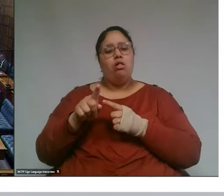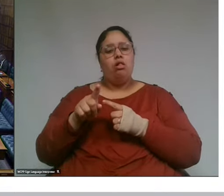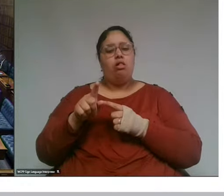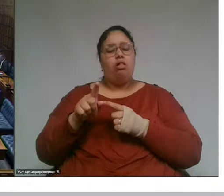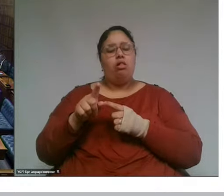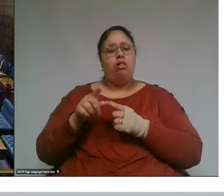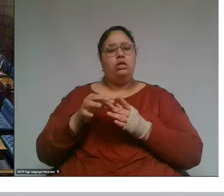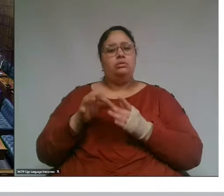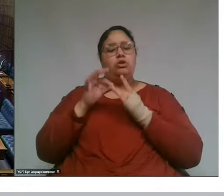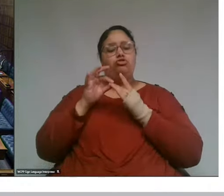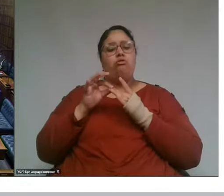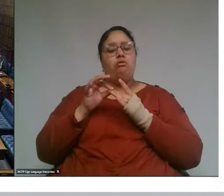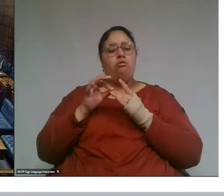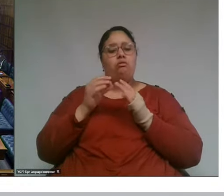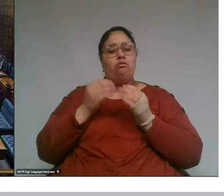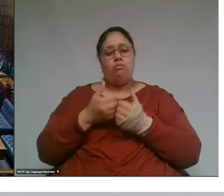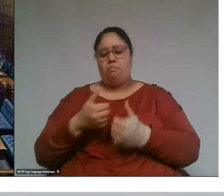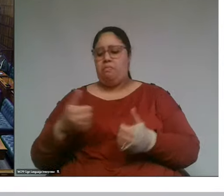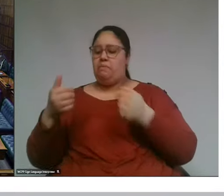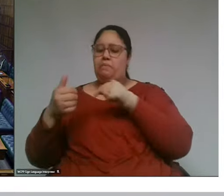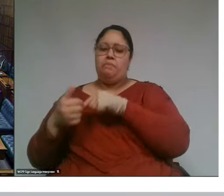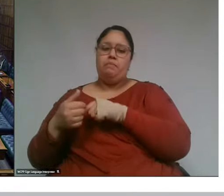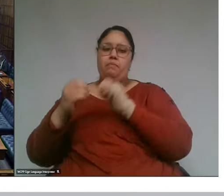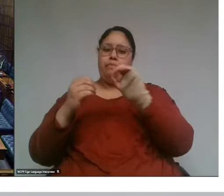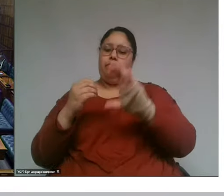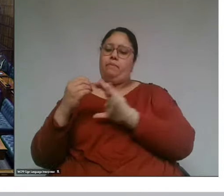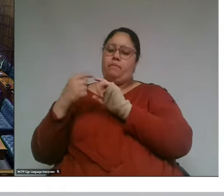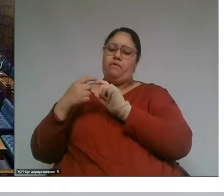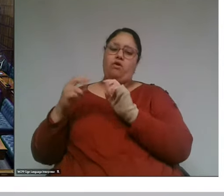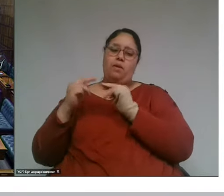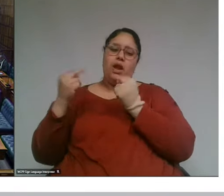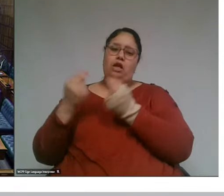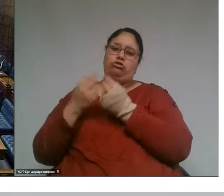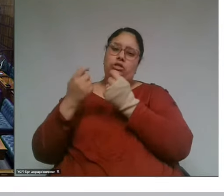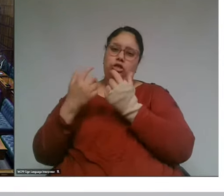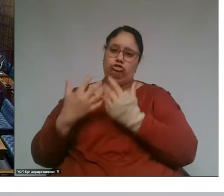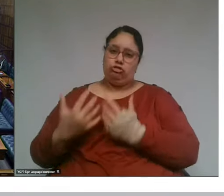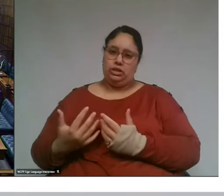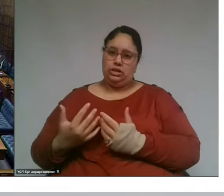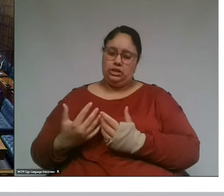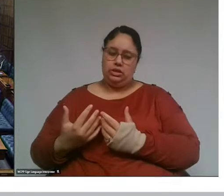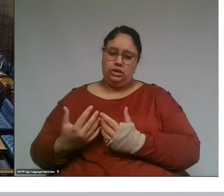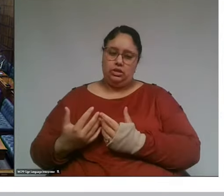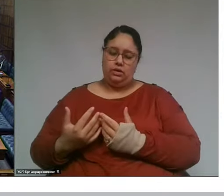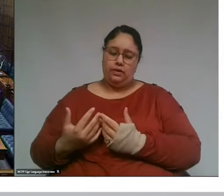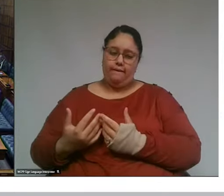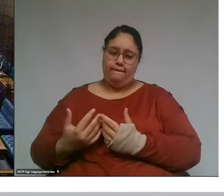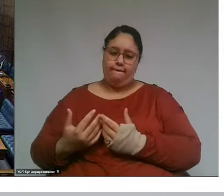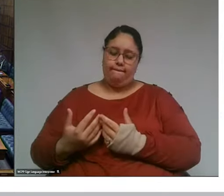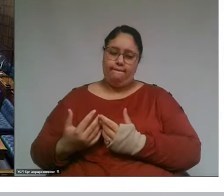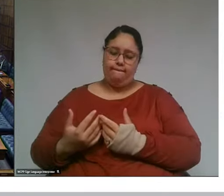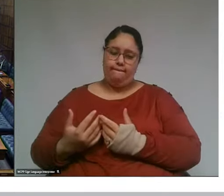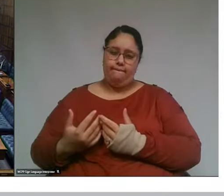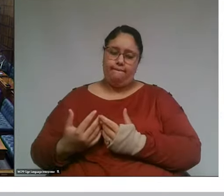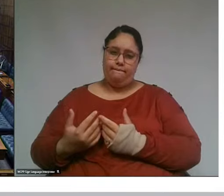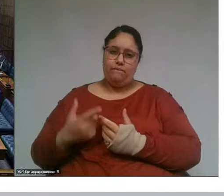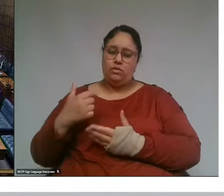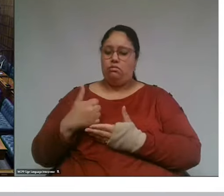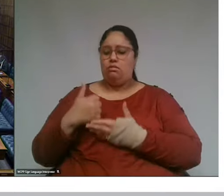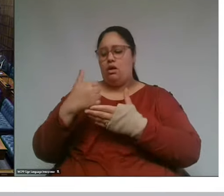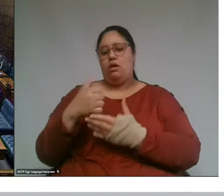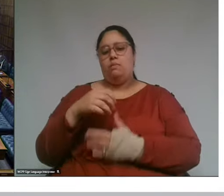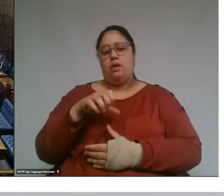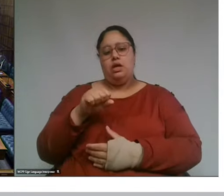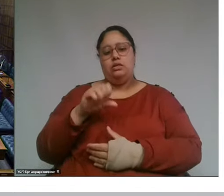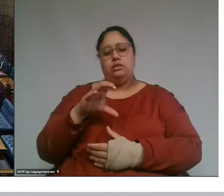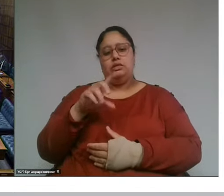dispensation from National treasury which would uh assist sezs